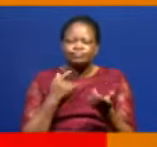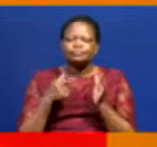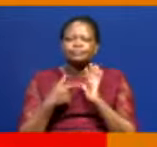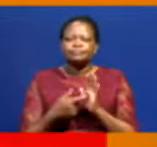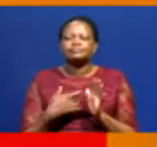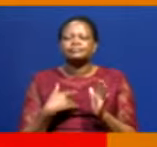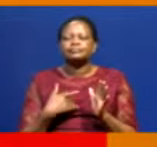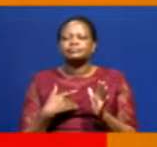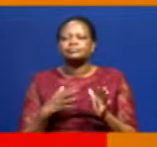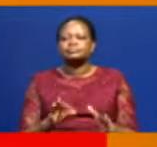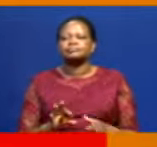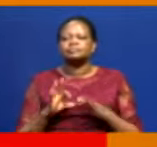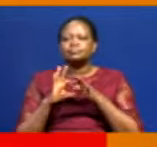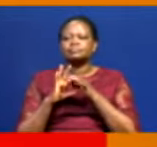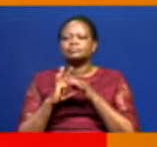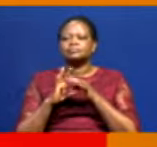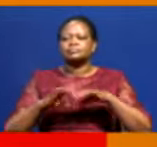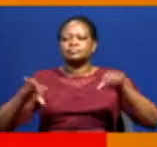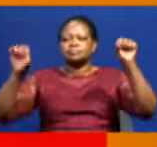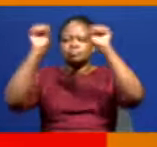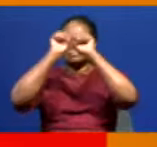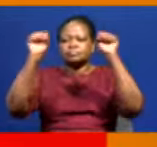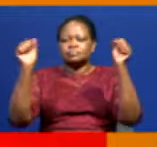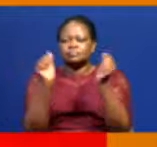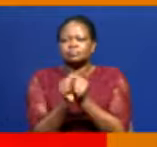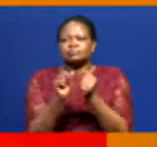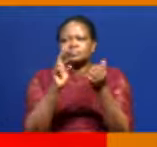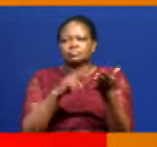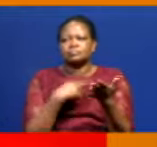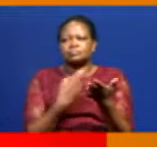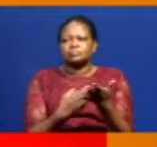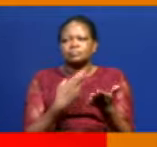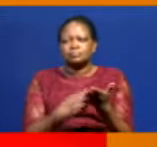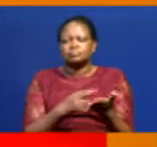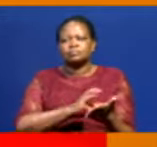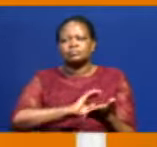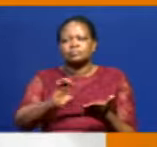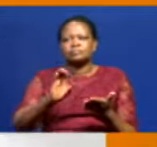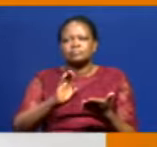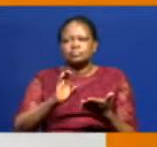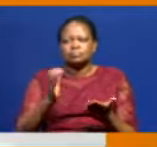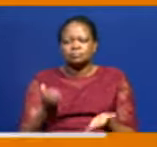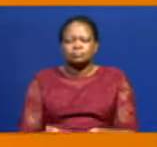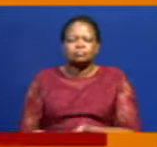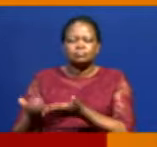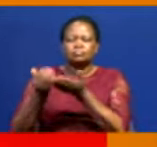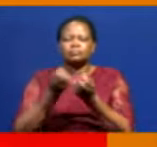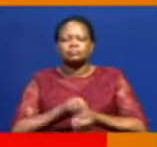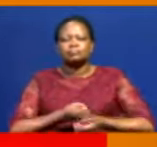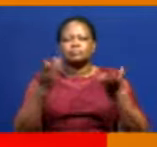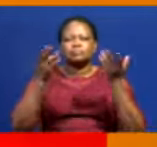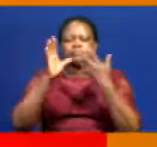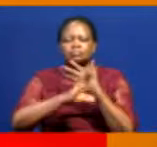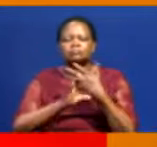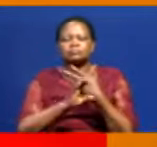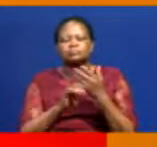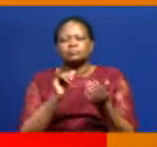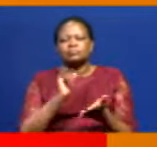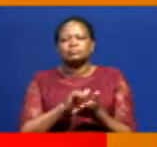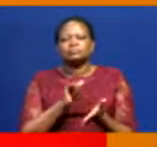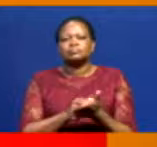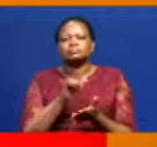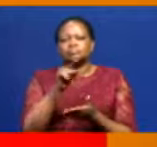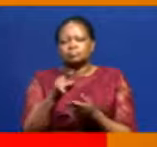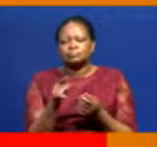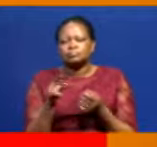have associated presidency with resource allocation, mobilization, and distribution in the country. That pattern